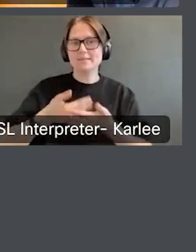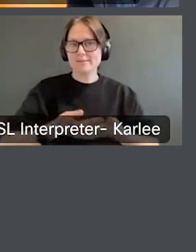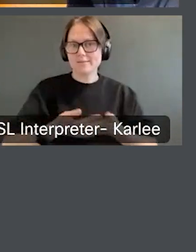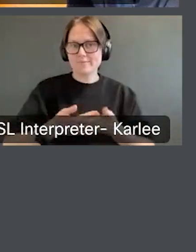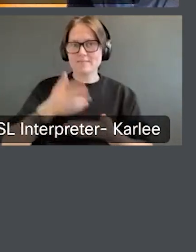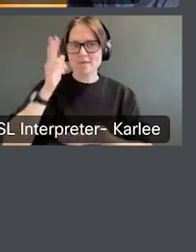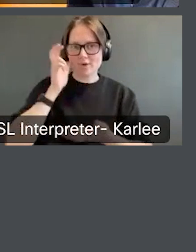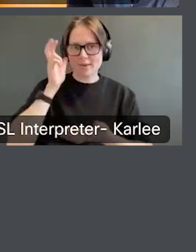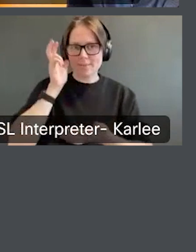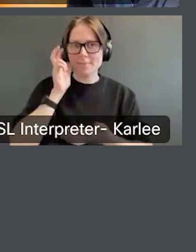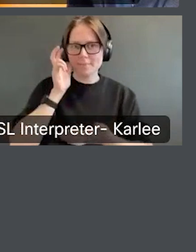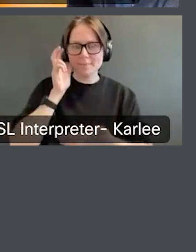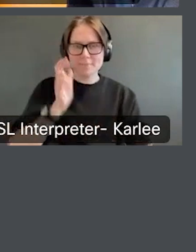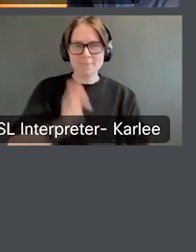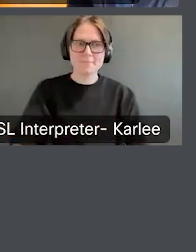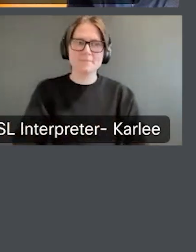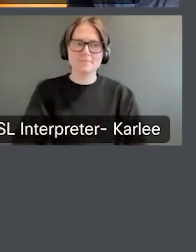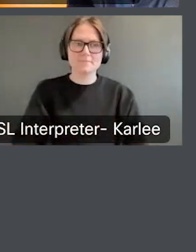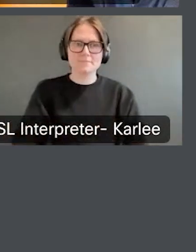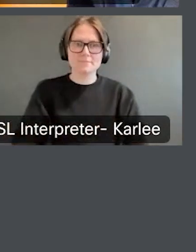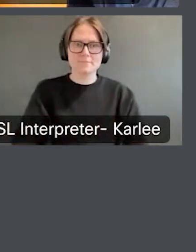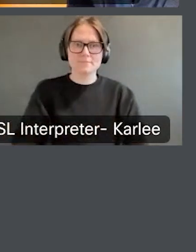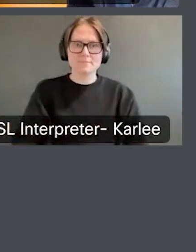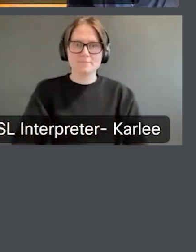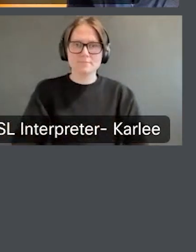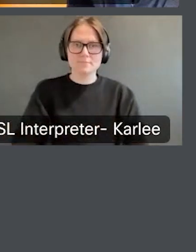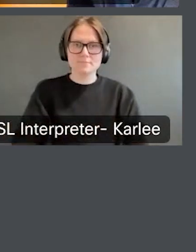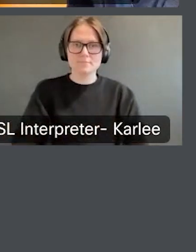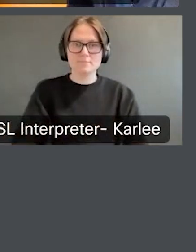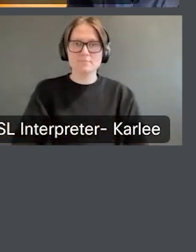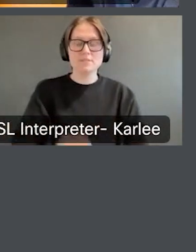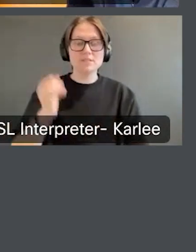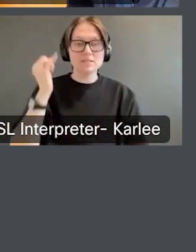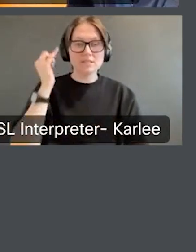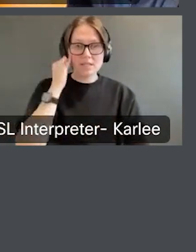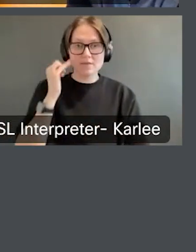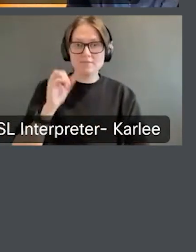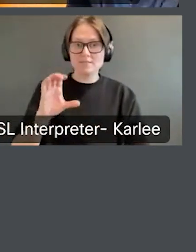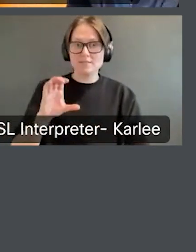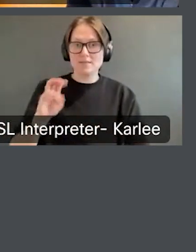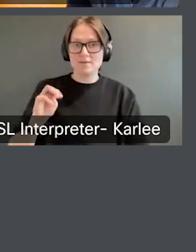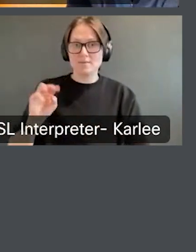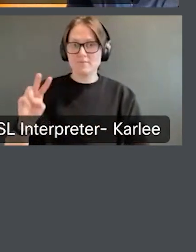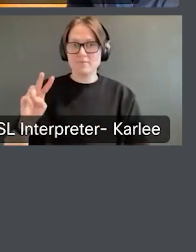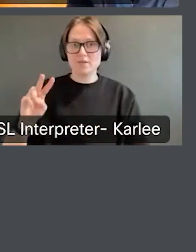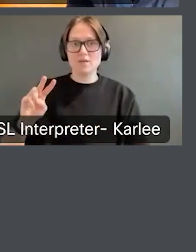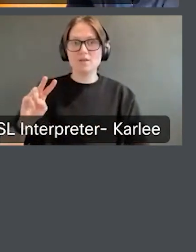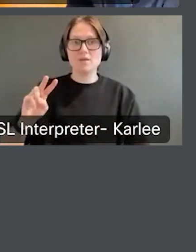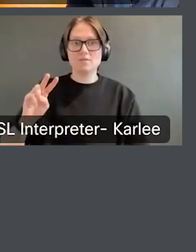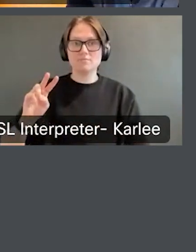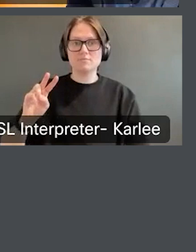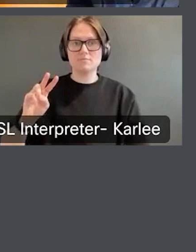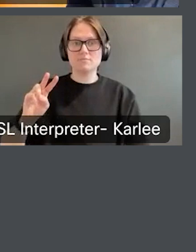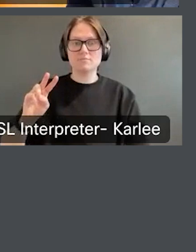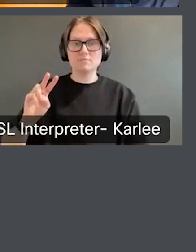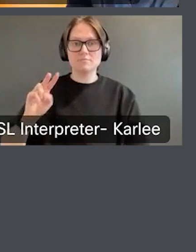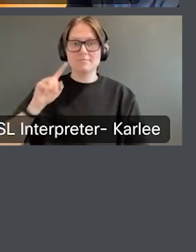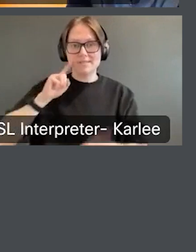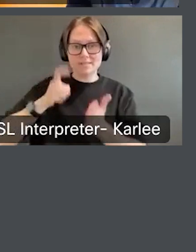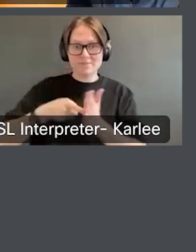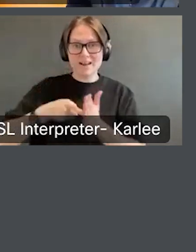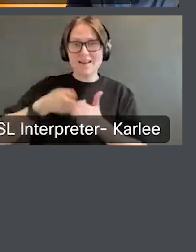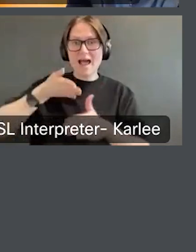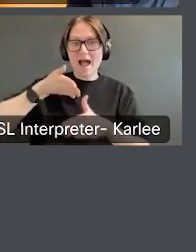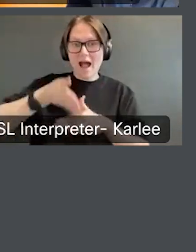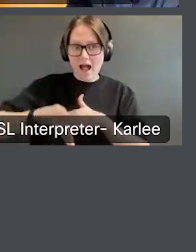And if cytomegalovirus is identified after the newborn period, it could